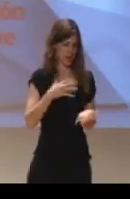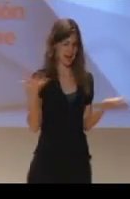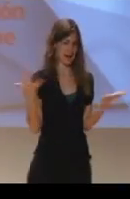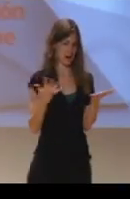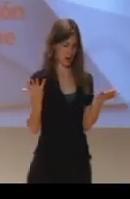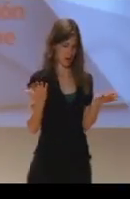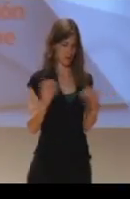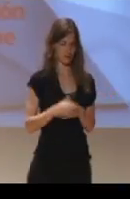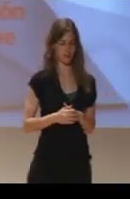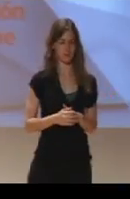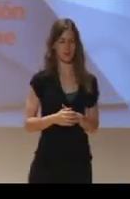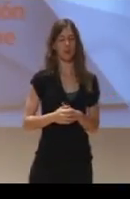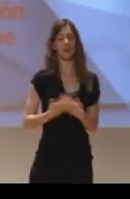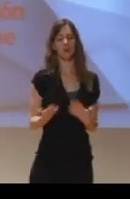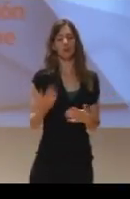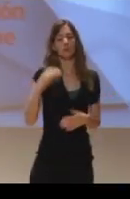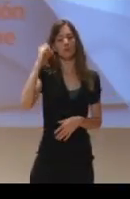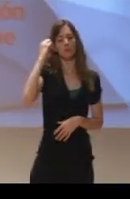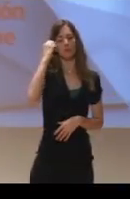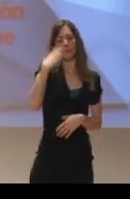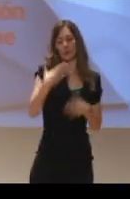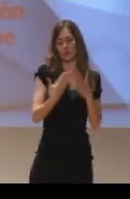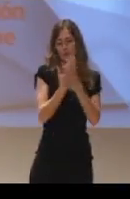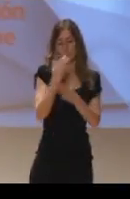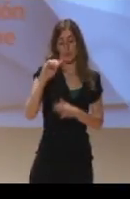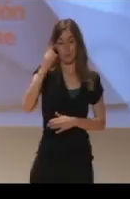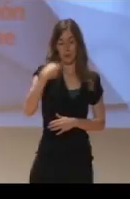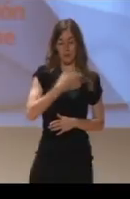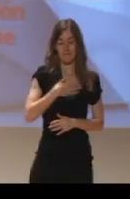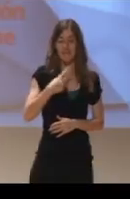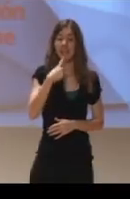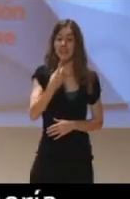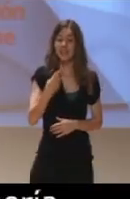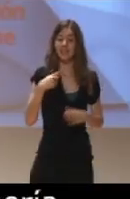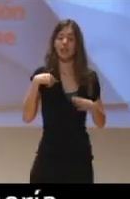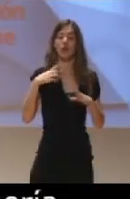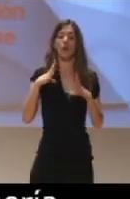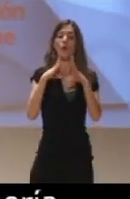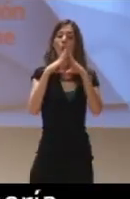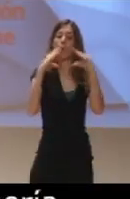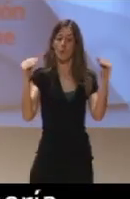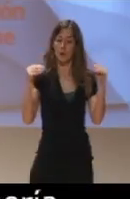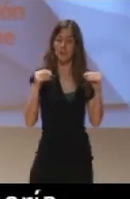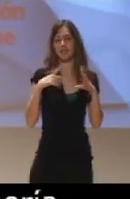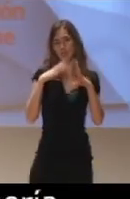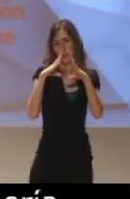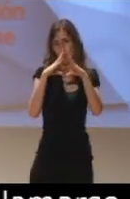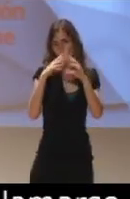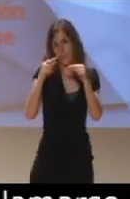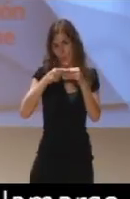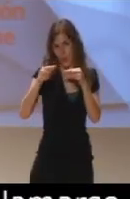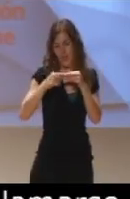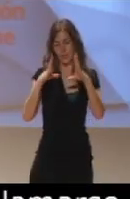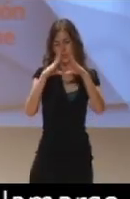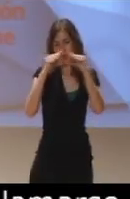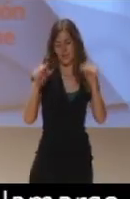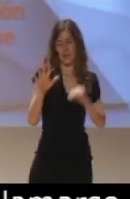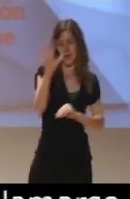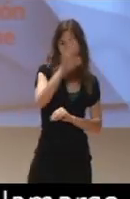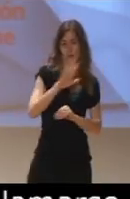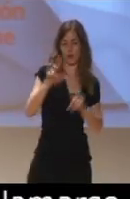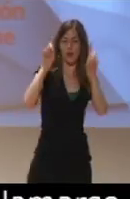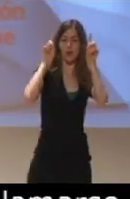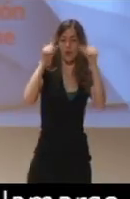problems that need to be solved? Good morning. First of all, David, let me explain that the UNED, even if it's called the